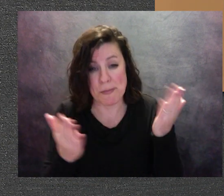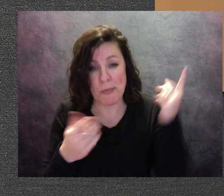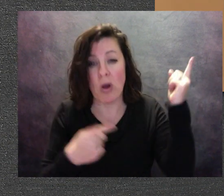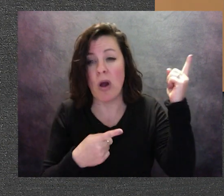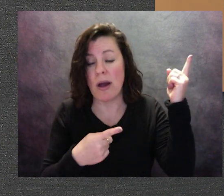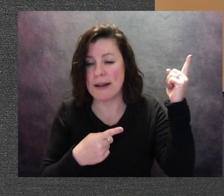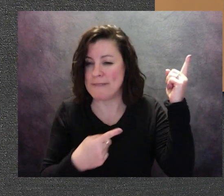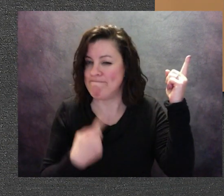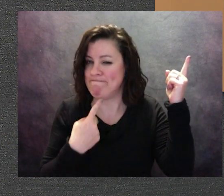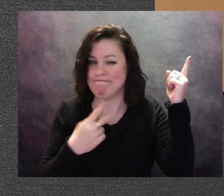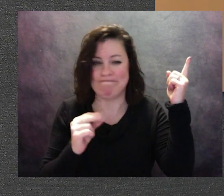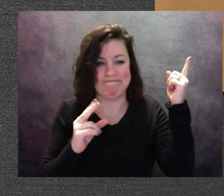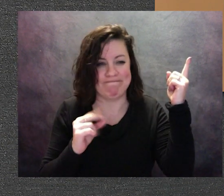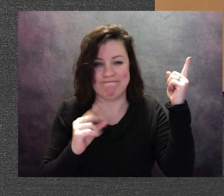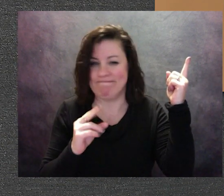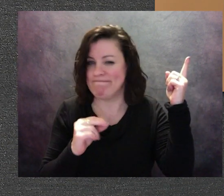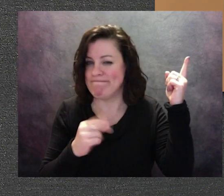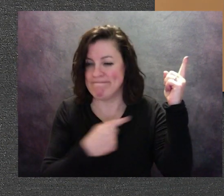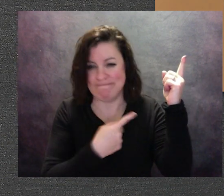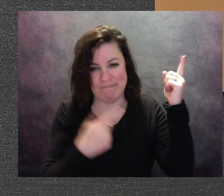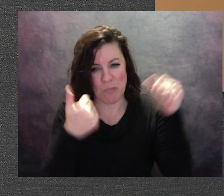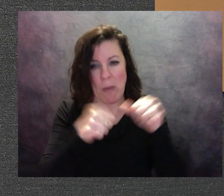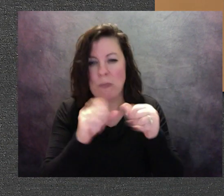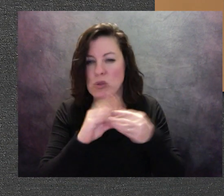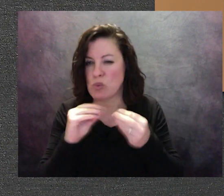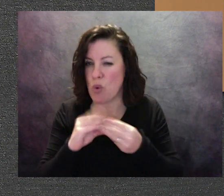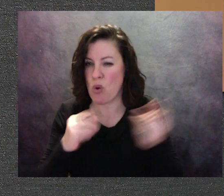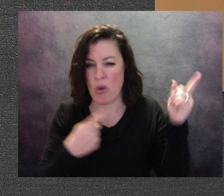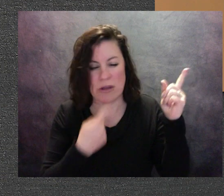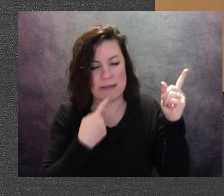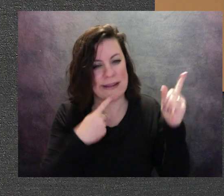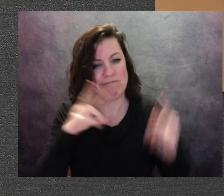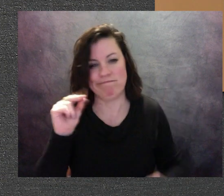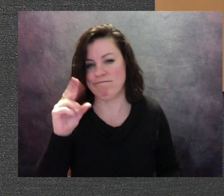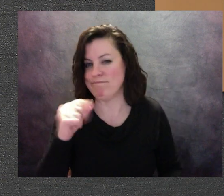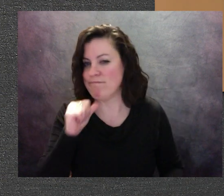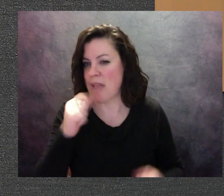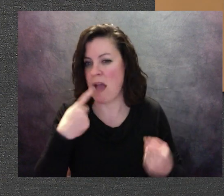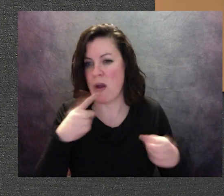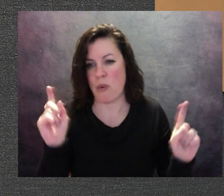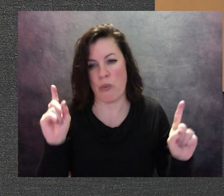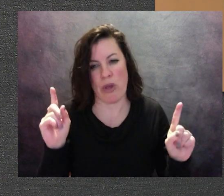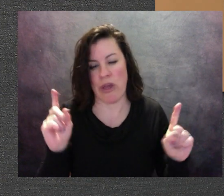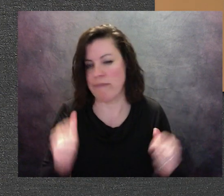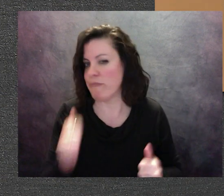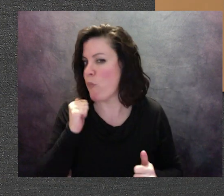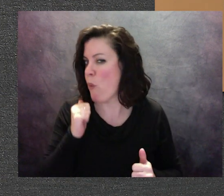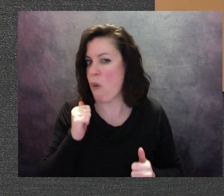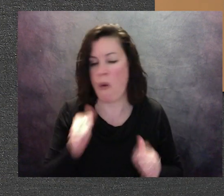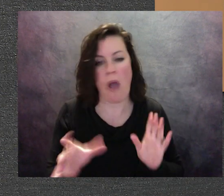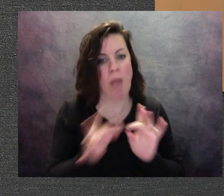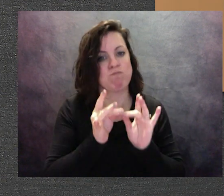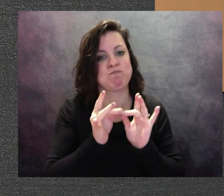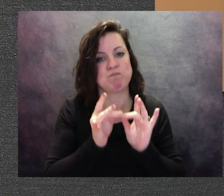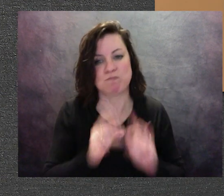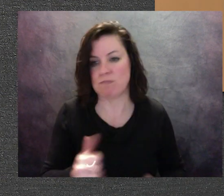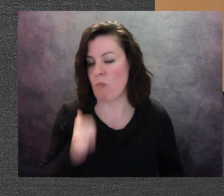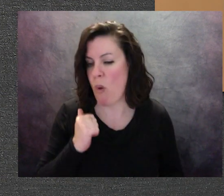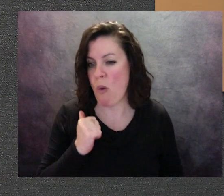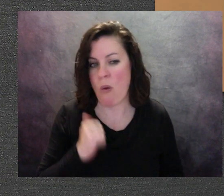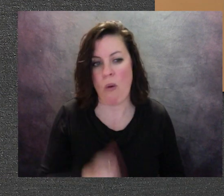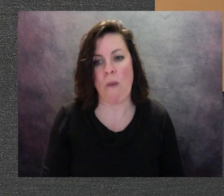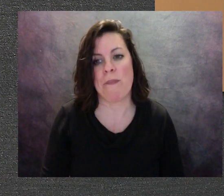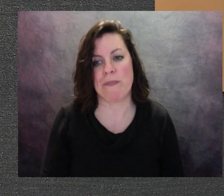know, yes, I think I heard some of you, it will not stick to a